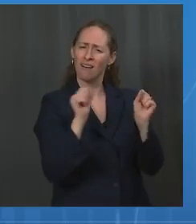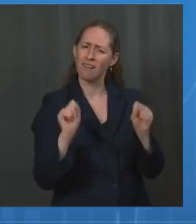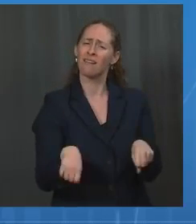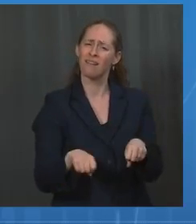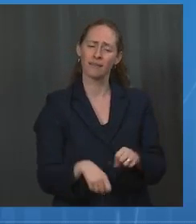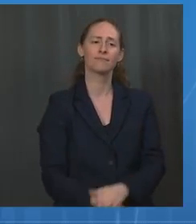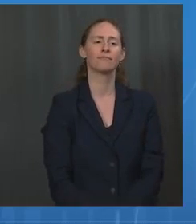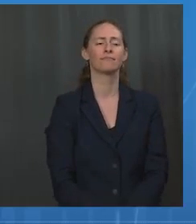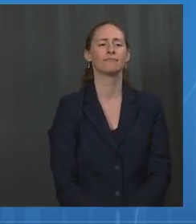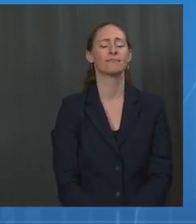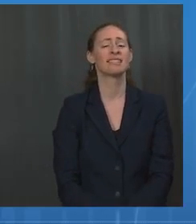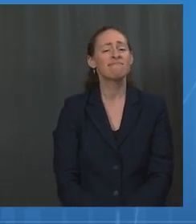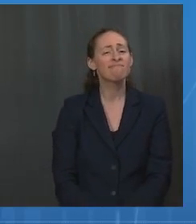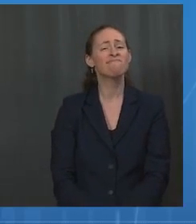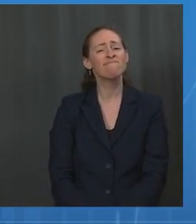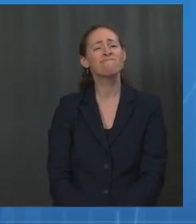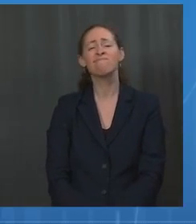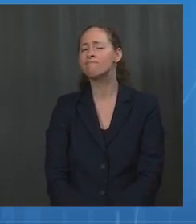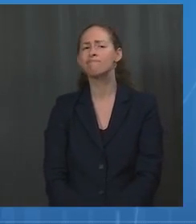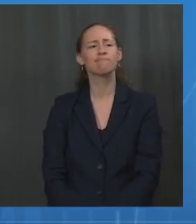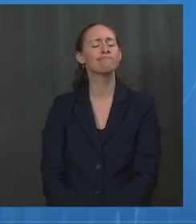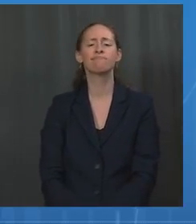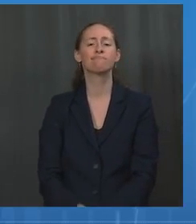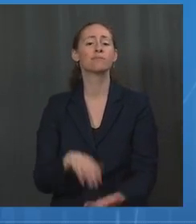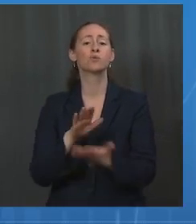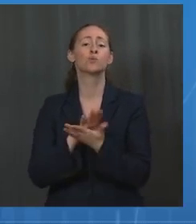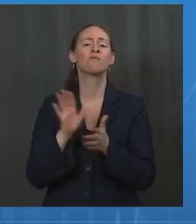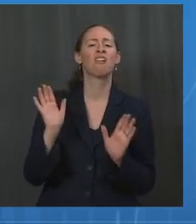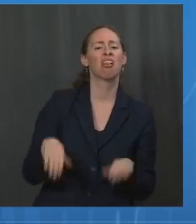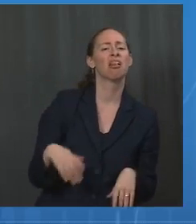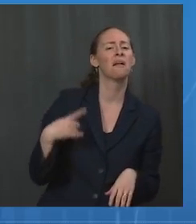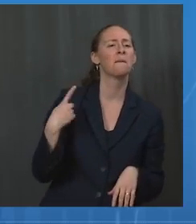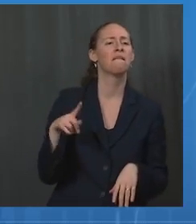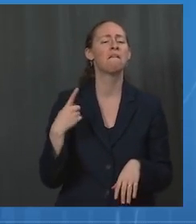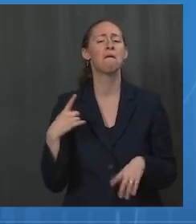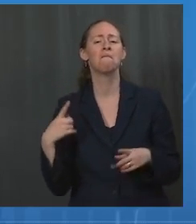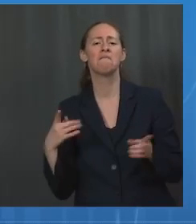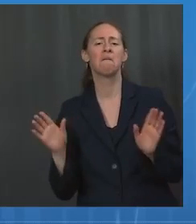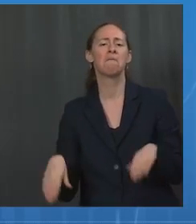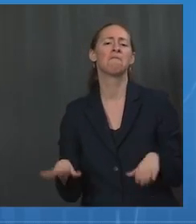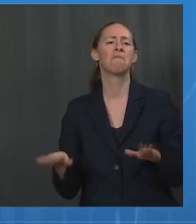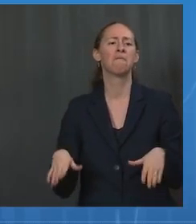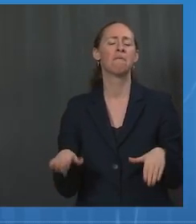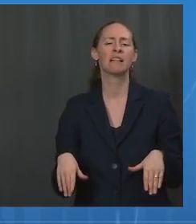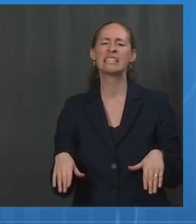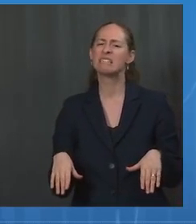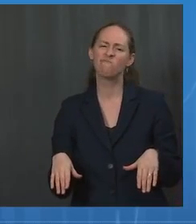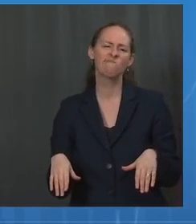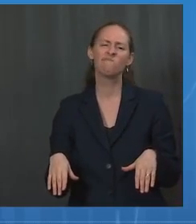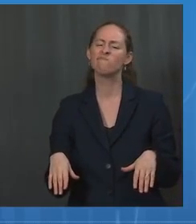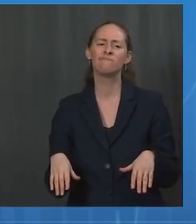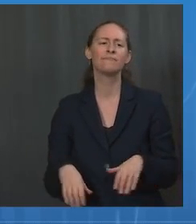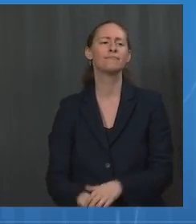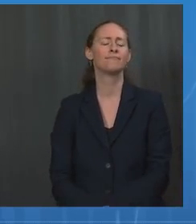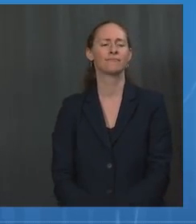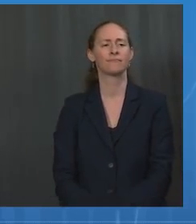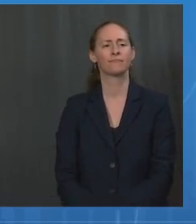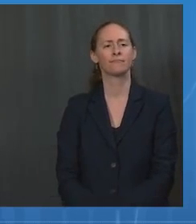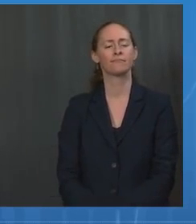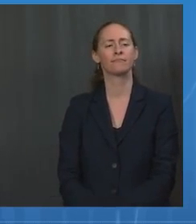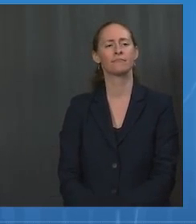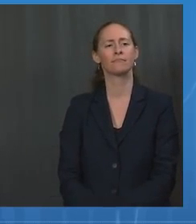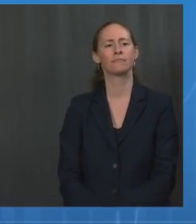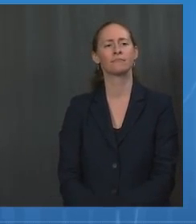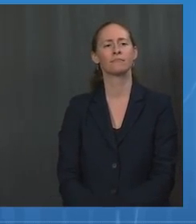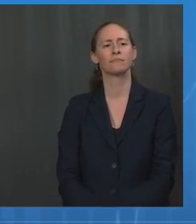many schools have opted not to implement these recommended tools. We recognize and are closely following cases and hospitalizations